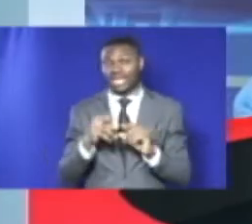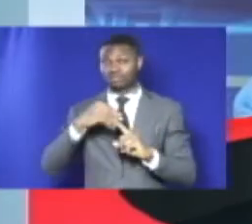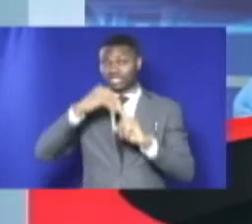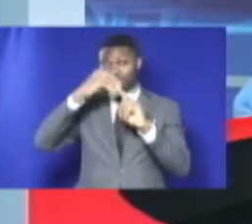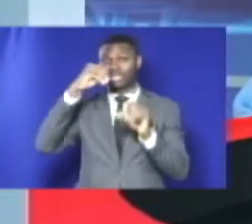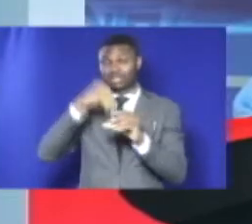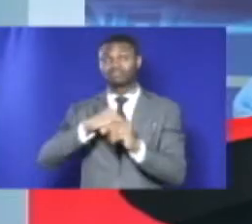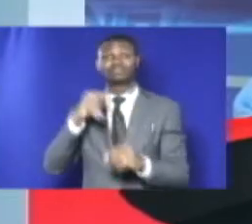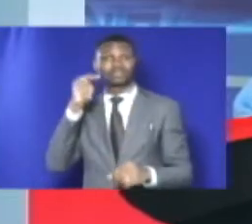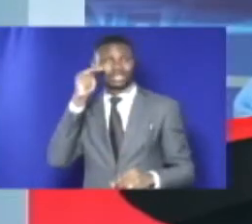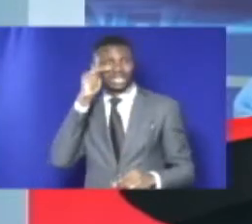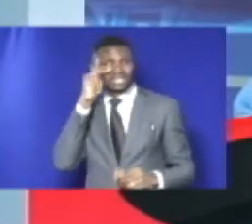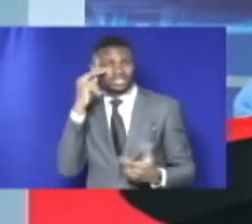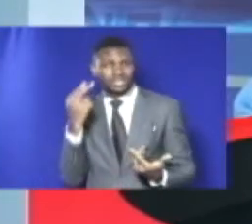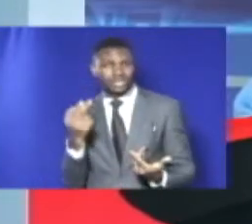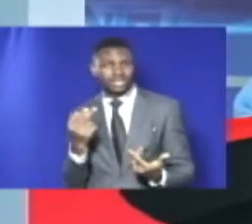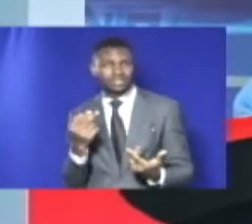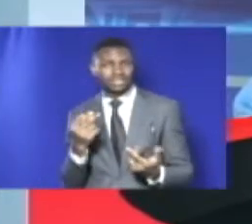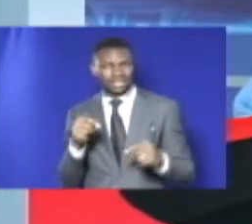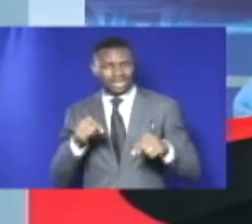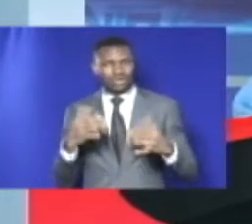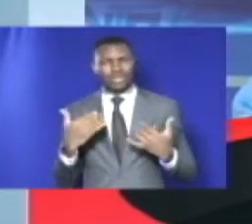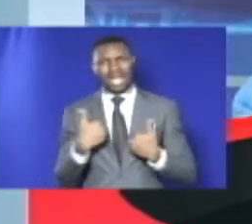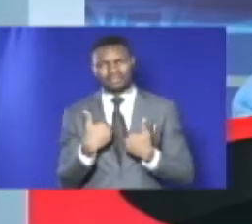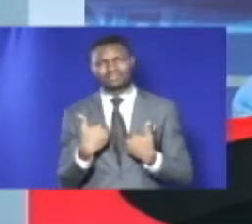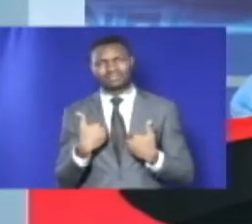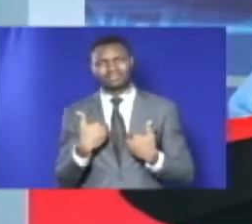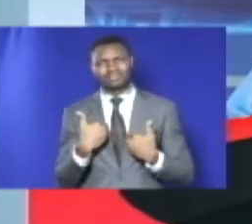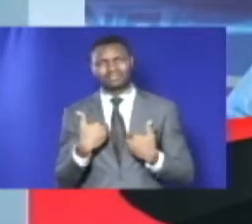challenges and it seems they've been endemic?